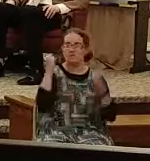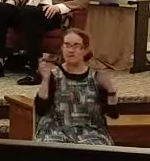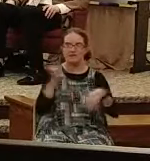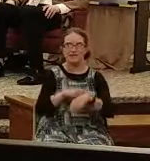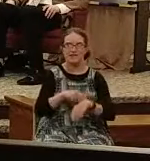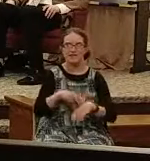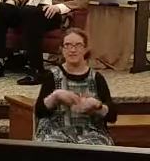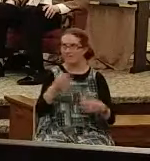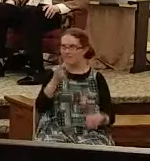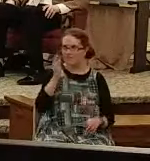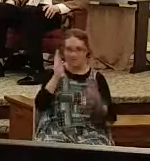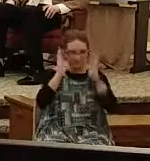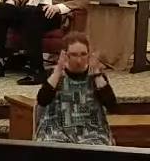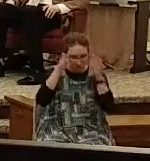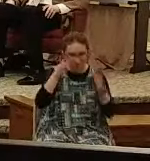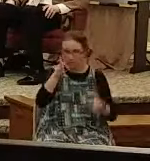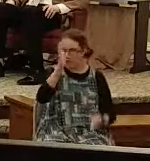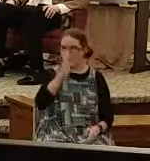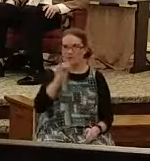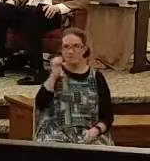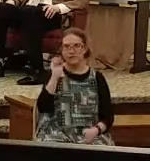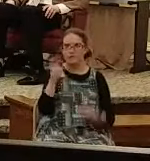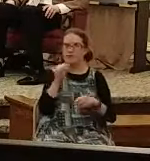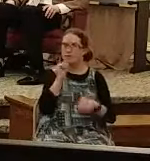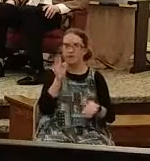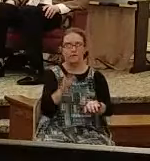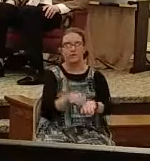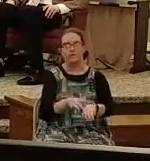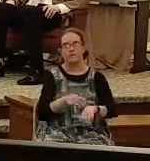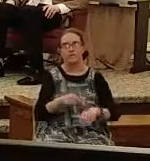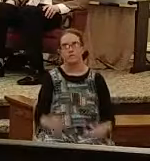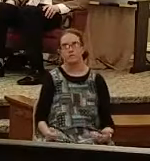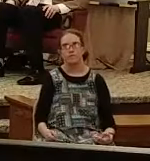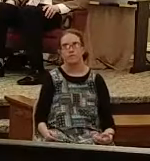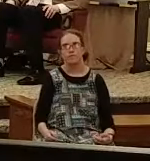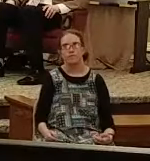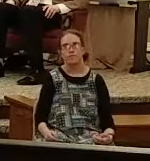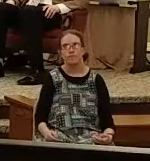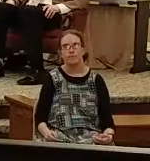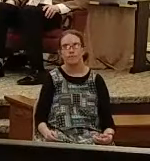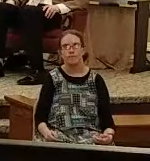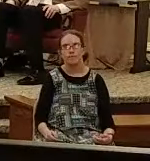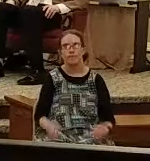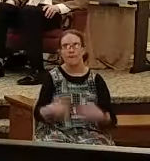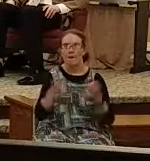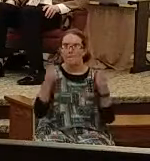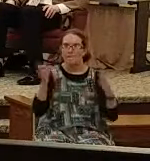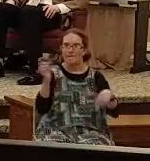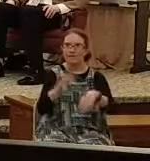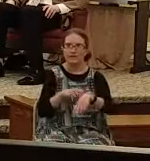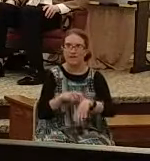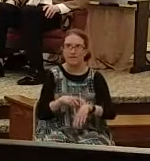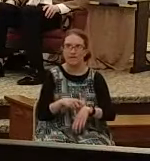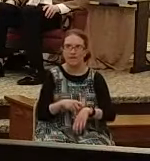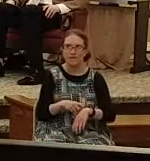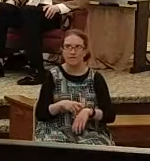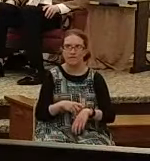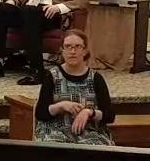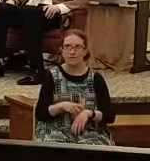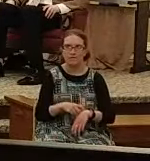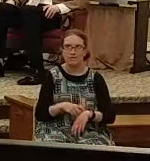never really paid it attention because God had said, don't touch it. Amen. How many times have you been